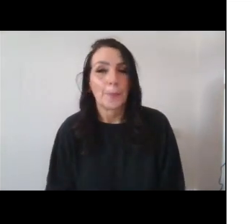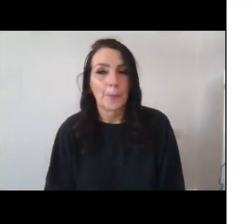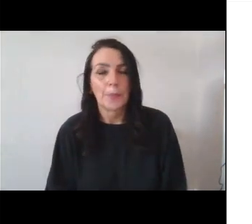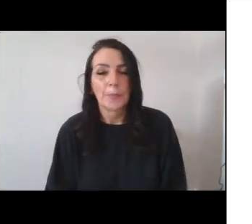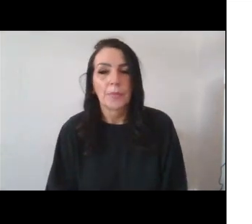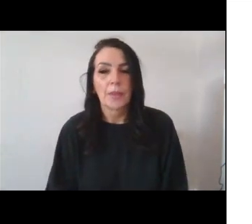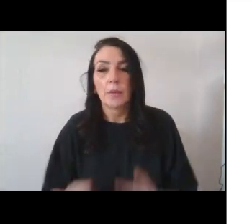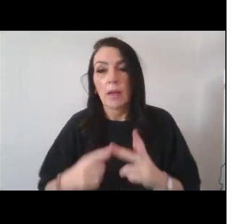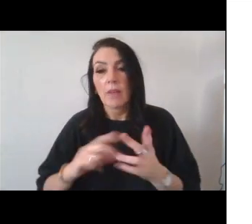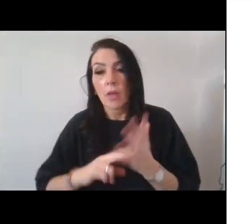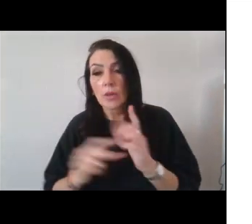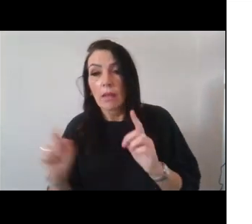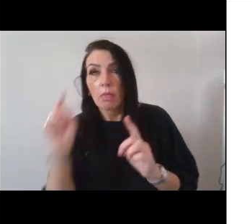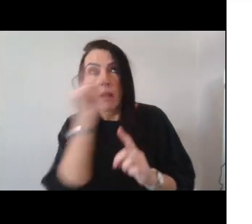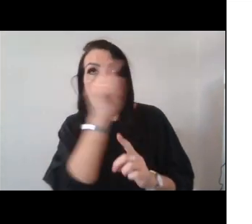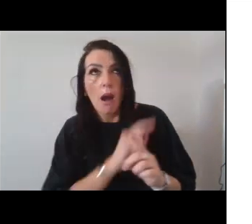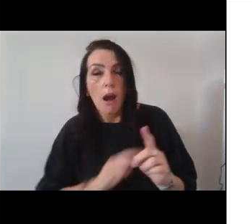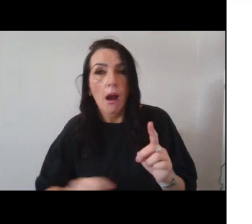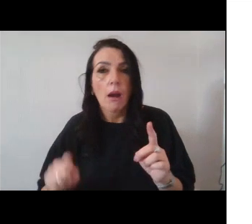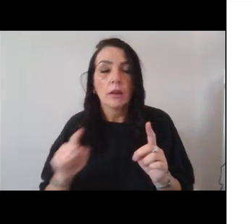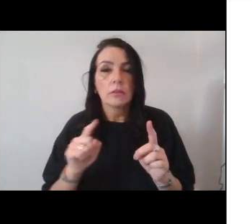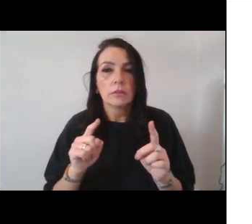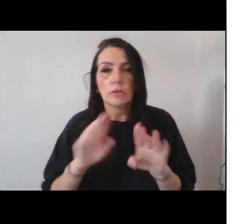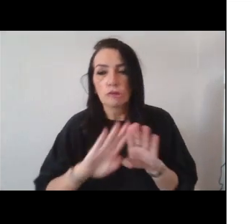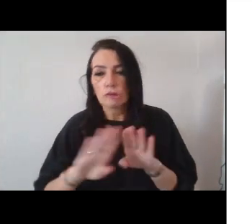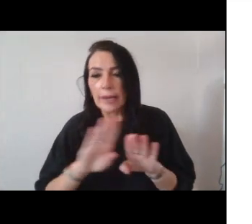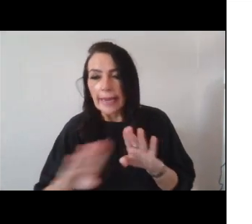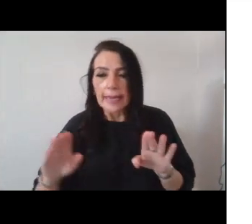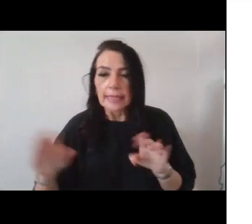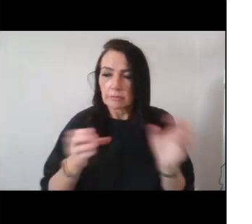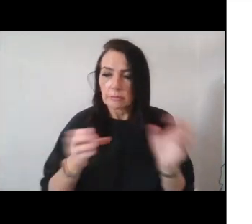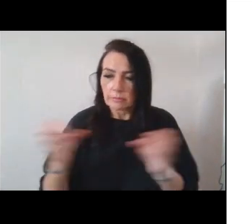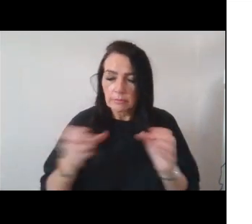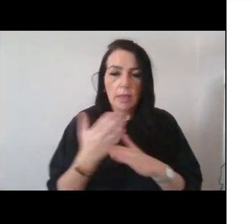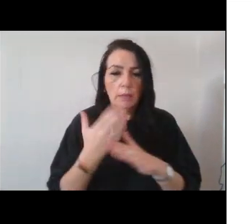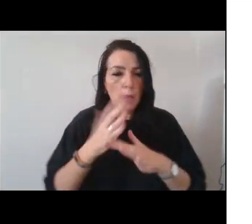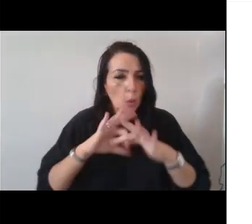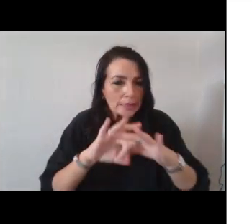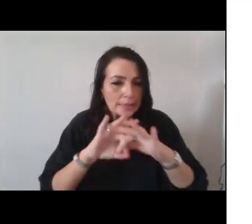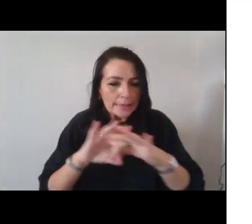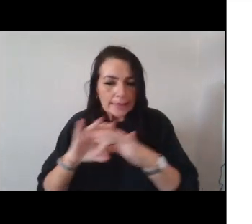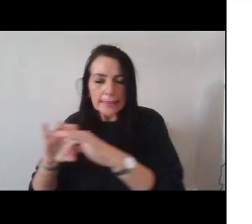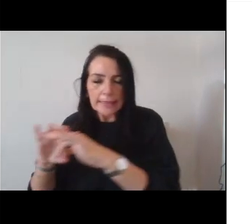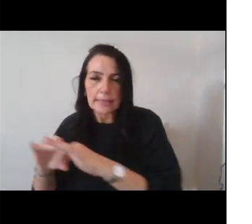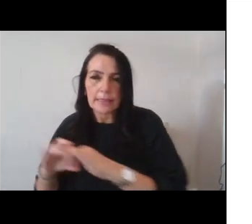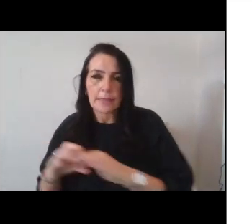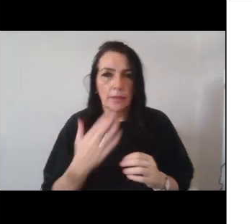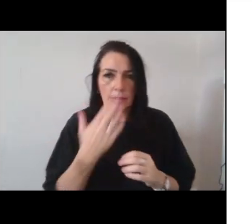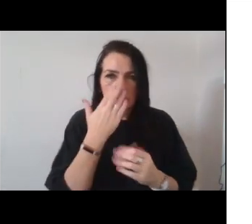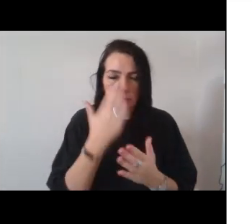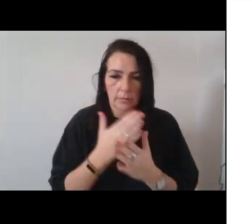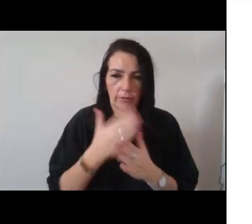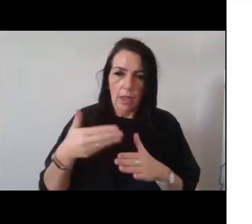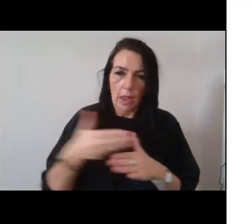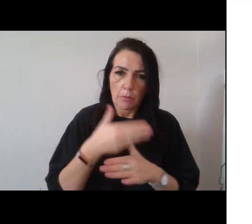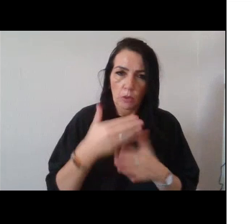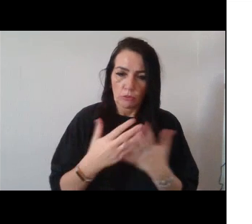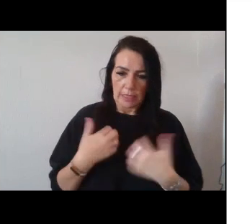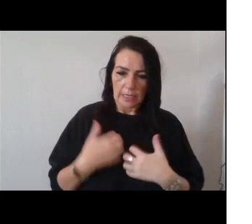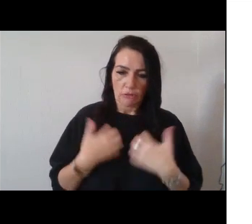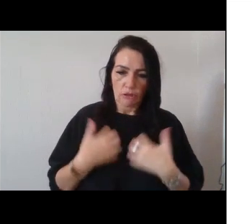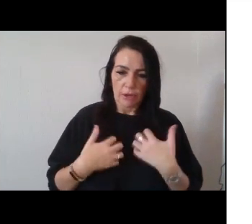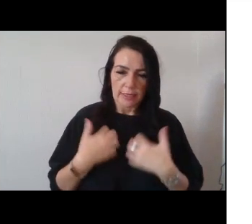different organizations who are looking at training and employee engagement, we're increasingly seeing that the employees are very interested in